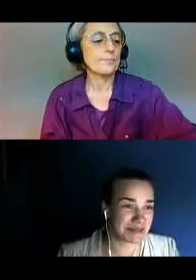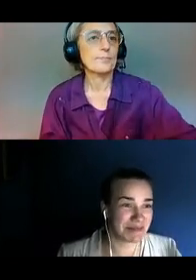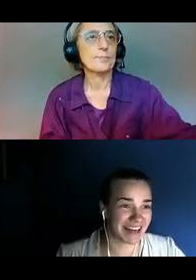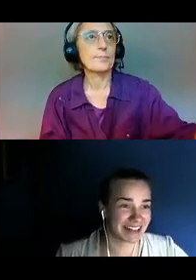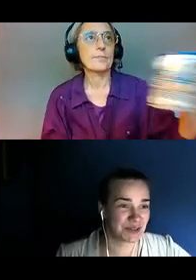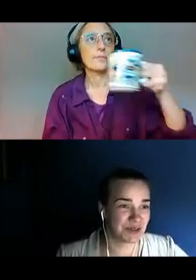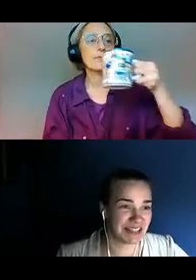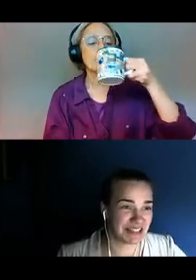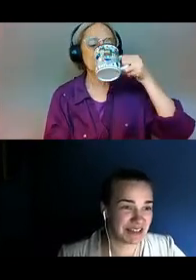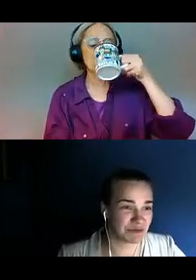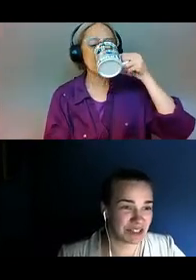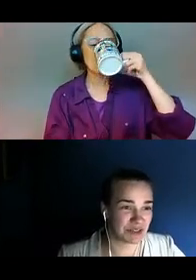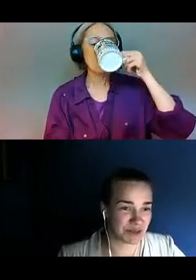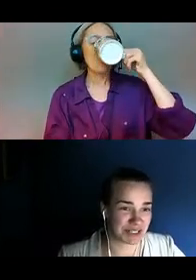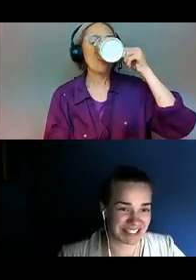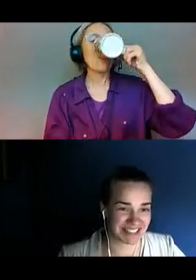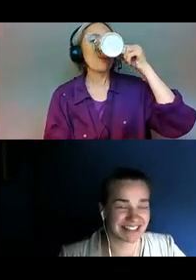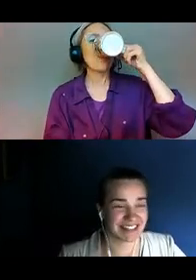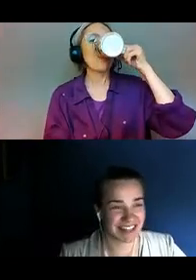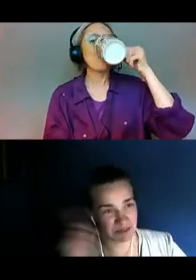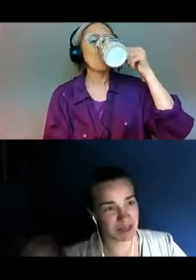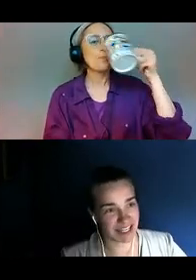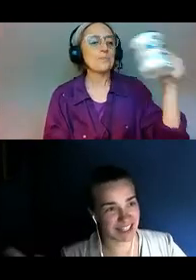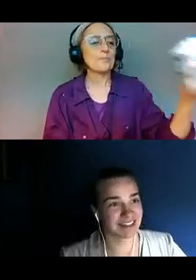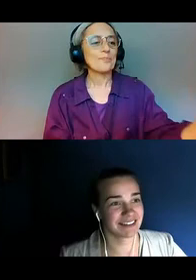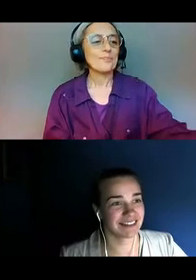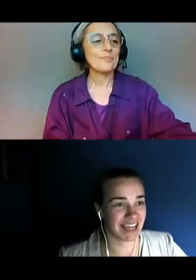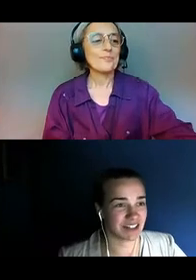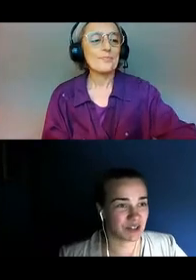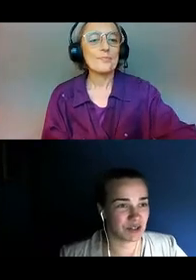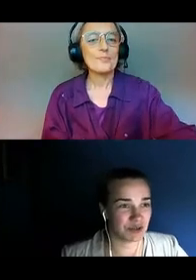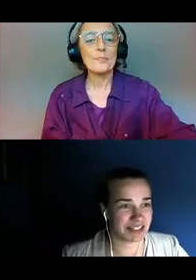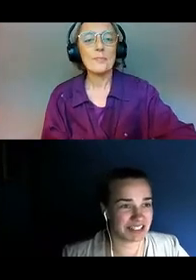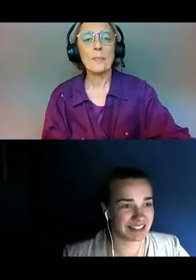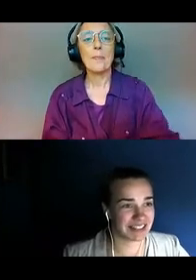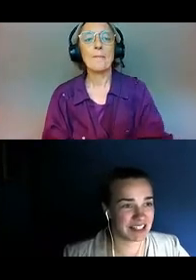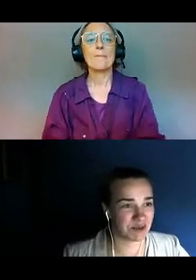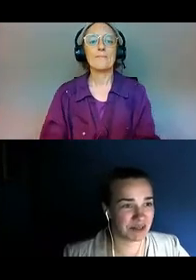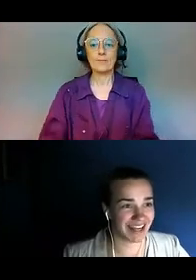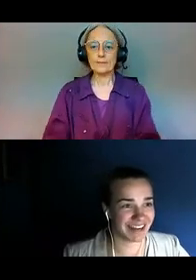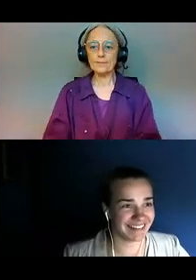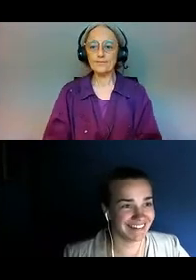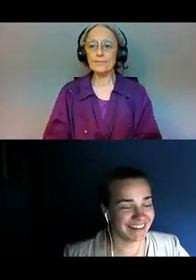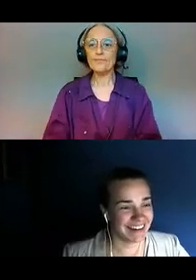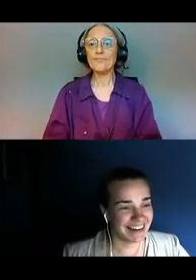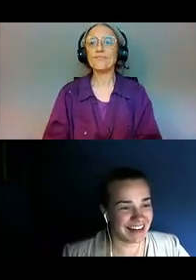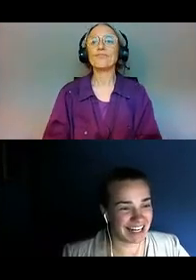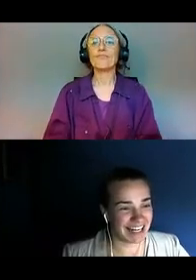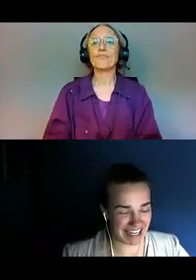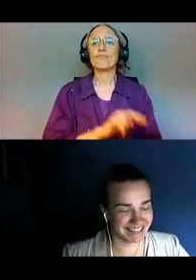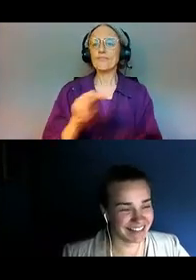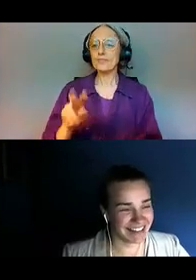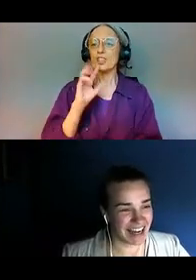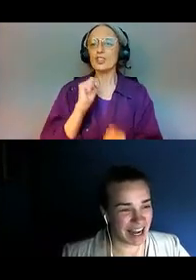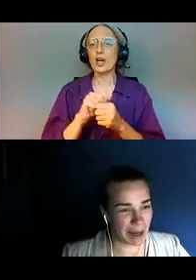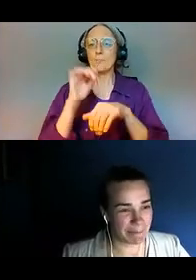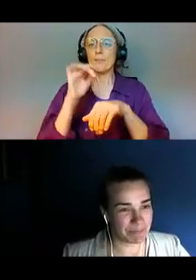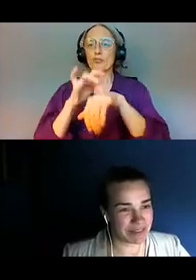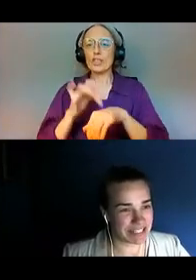So jumping back to the resources, and then we can get to the Q&A